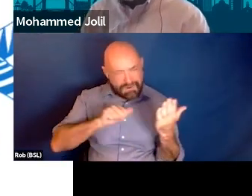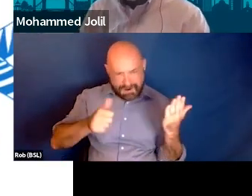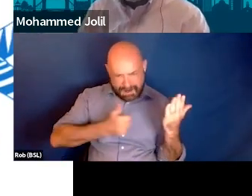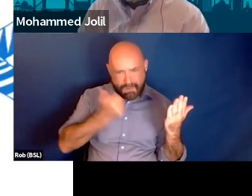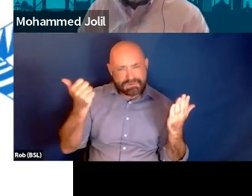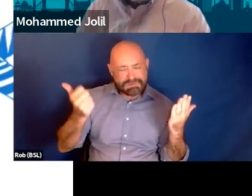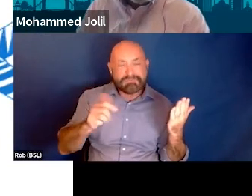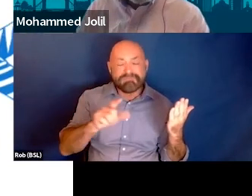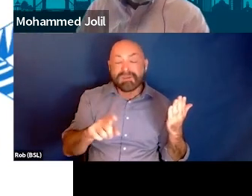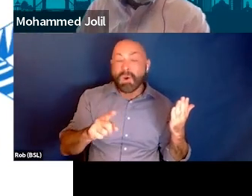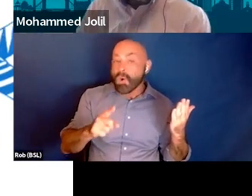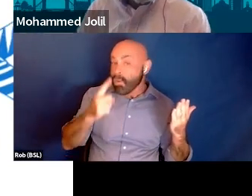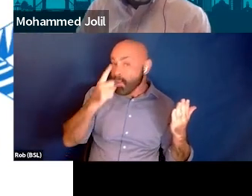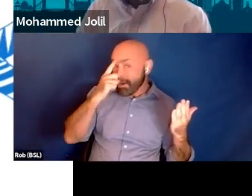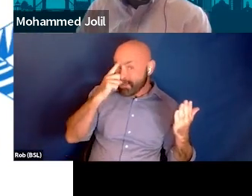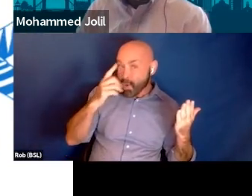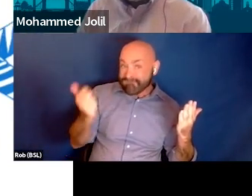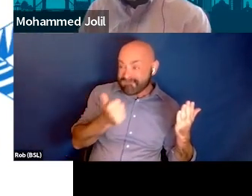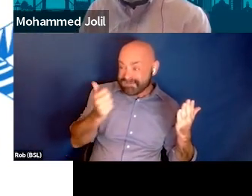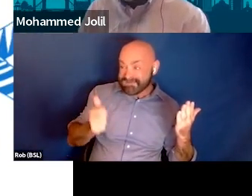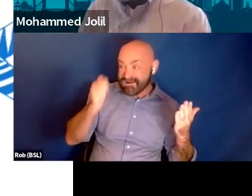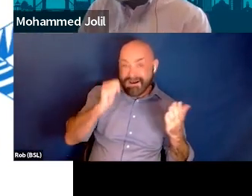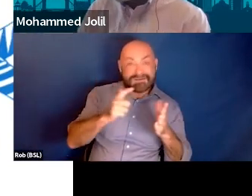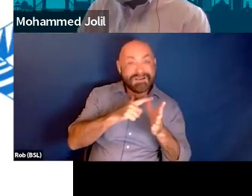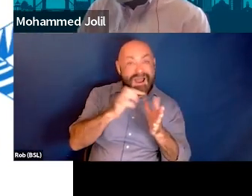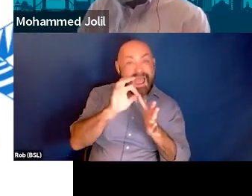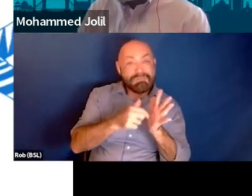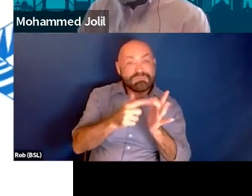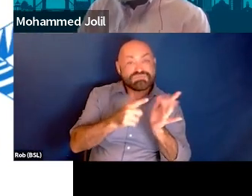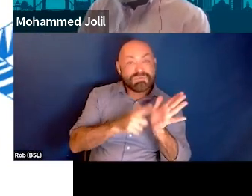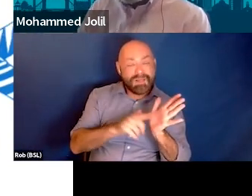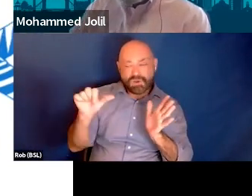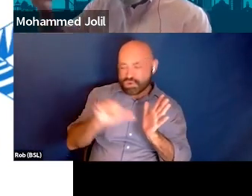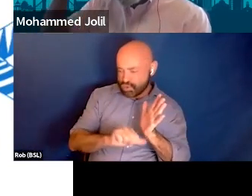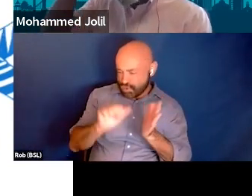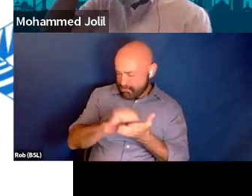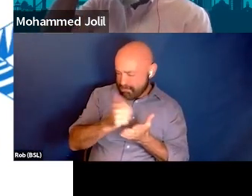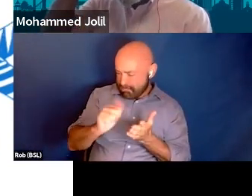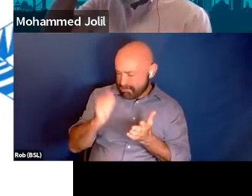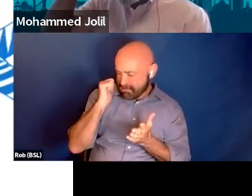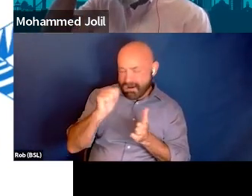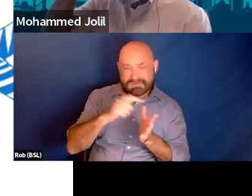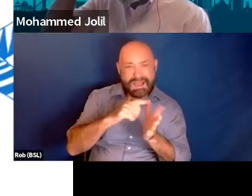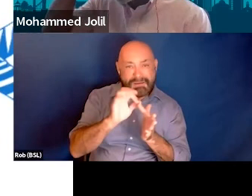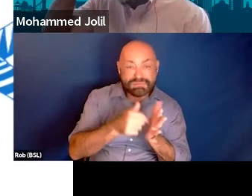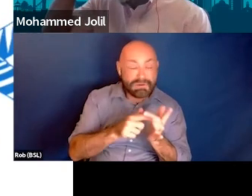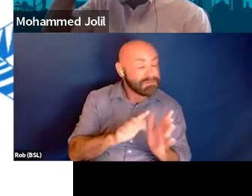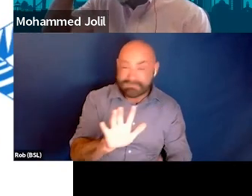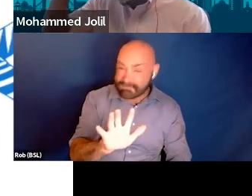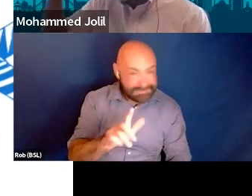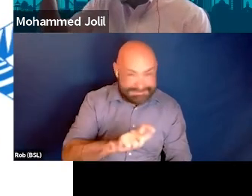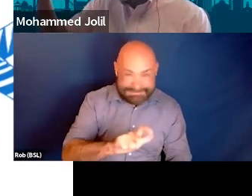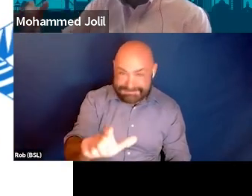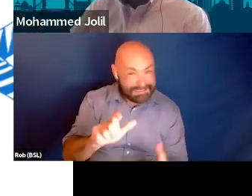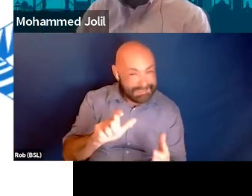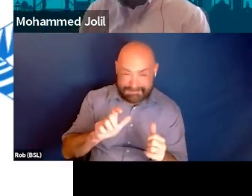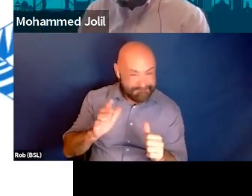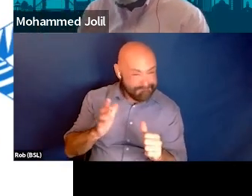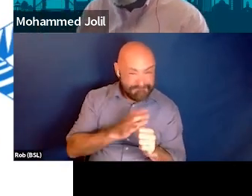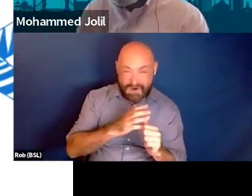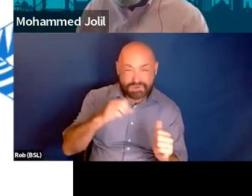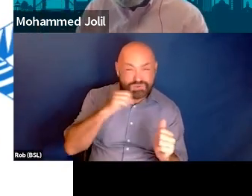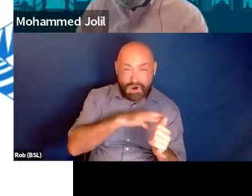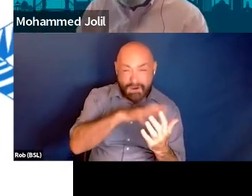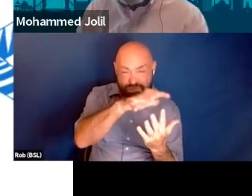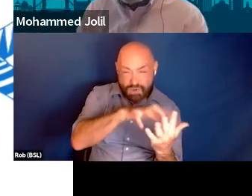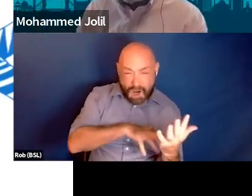would have it done in last April. It was supposed to be published in last April, and we've just got the first